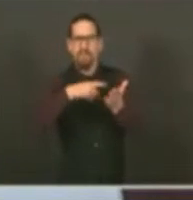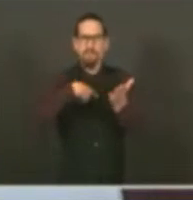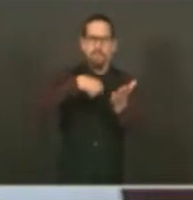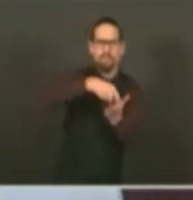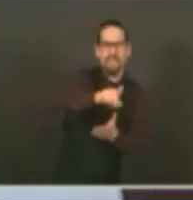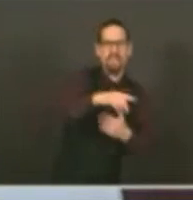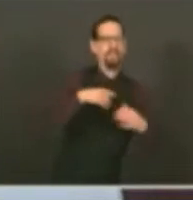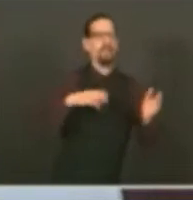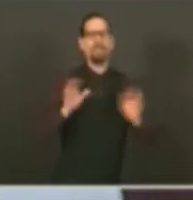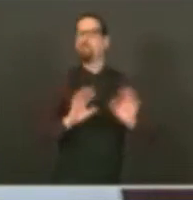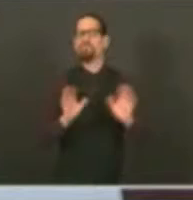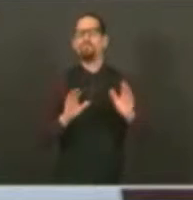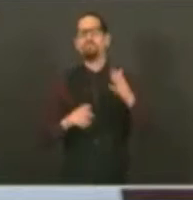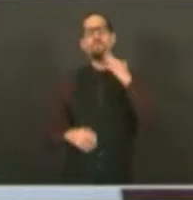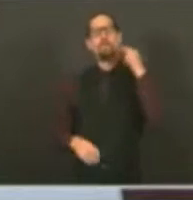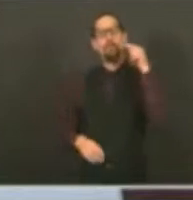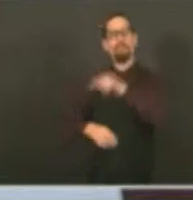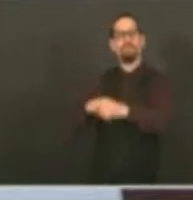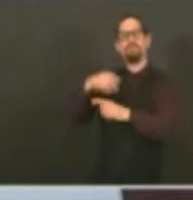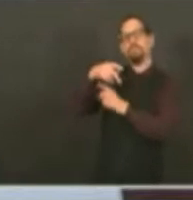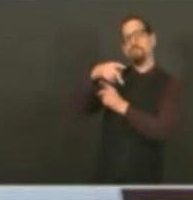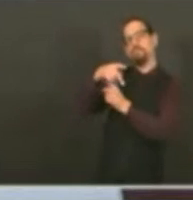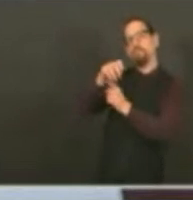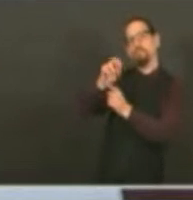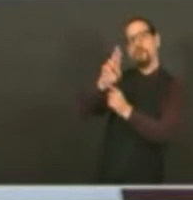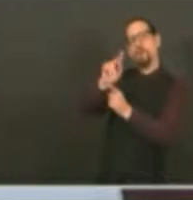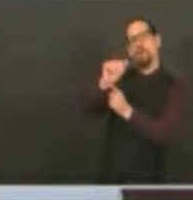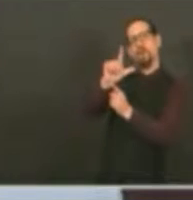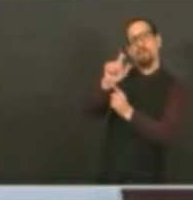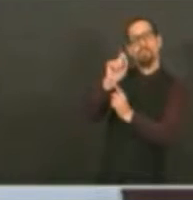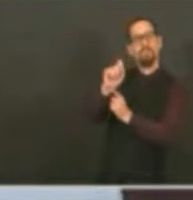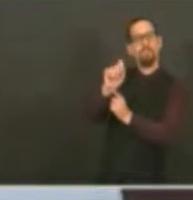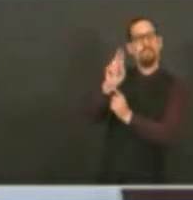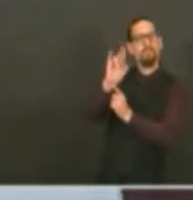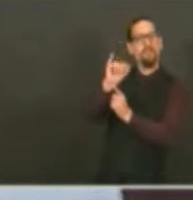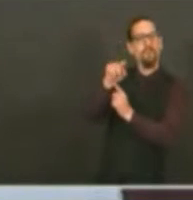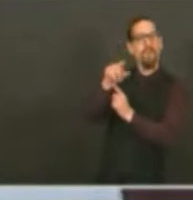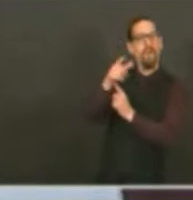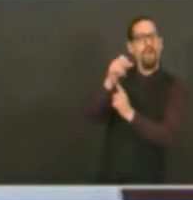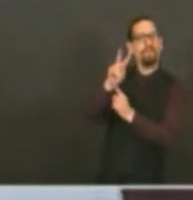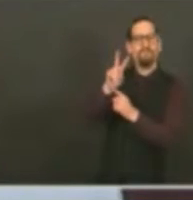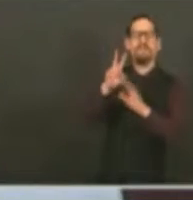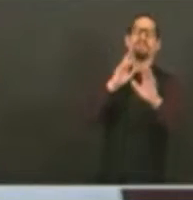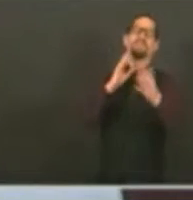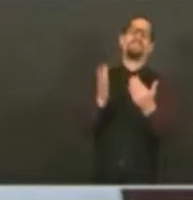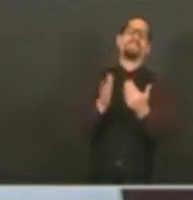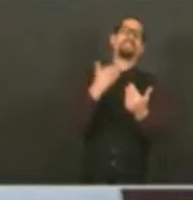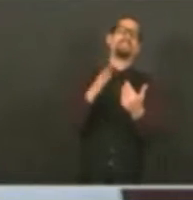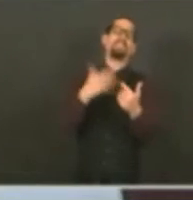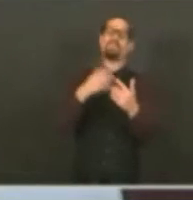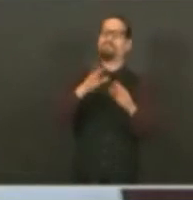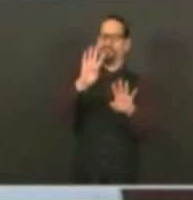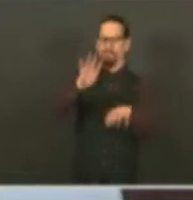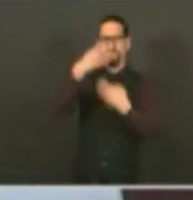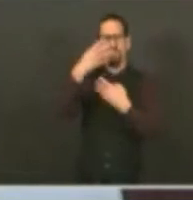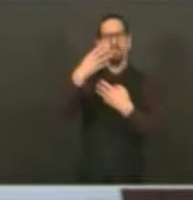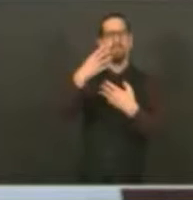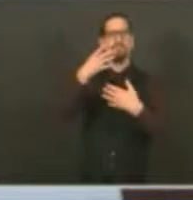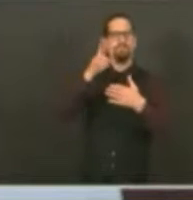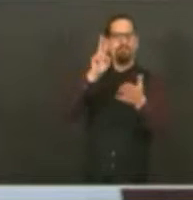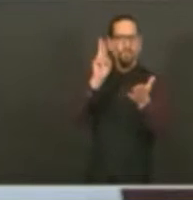portal.ri.gov. It is free, it is easy, you schedule it yourself, we'll get you the results quickly, we'll shoot you a text